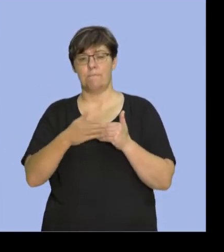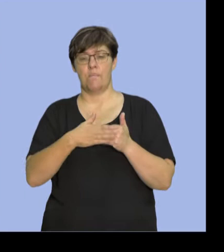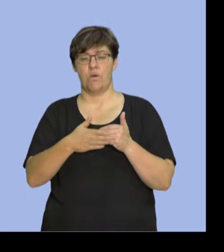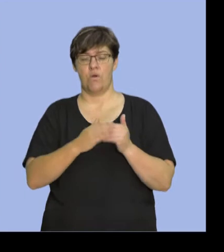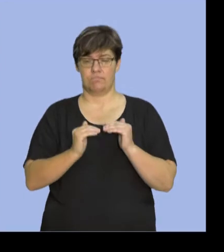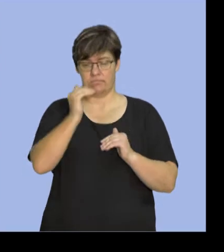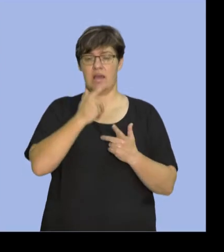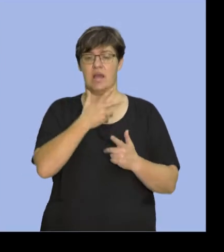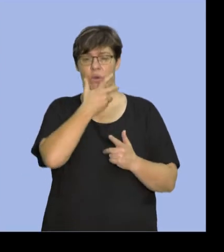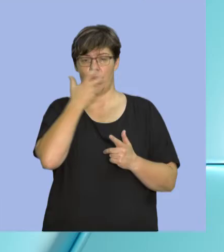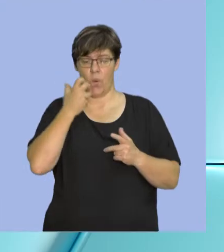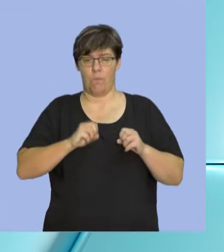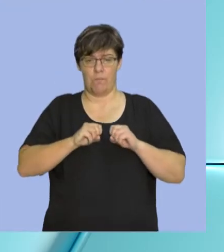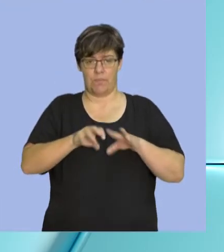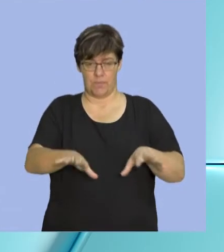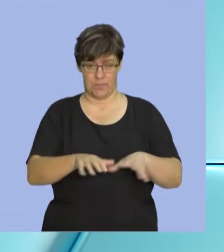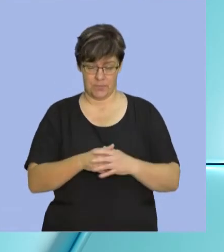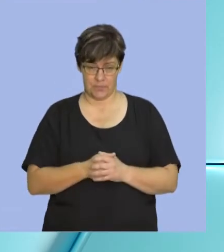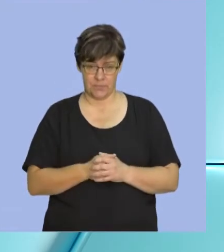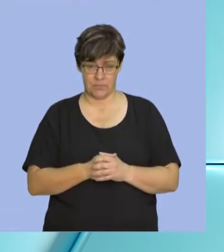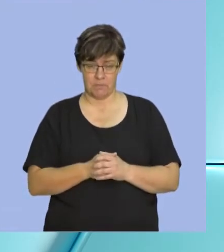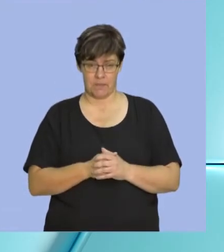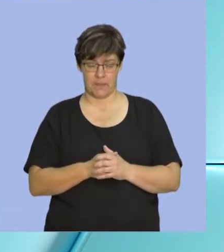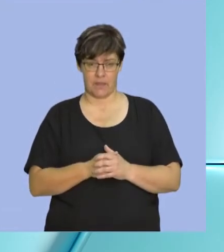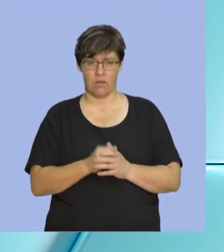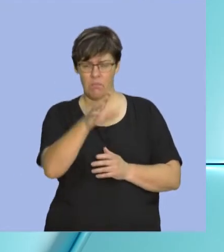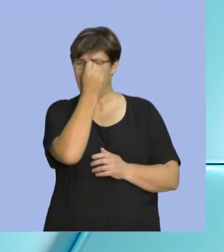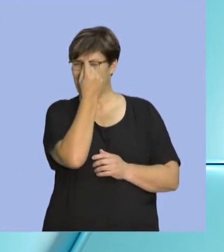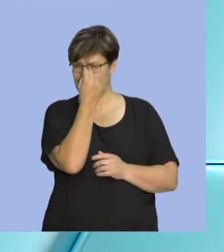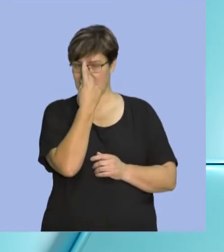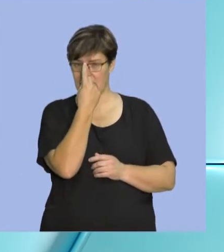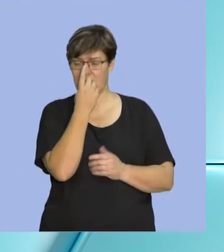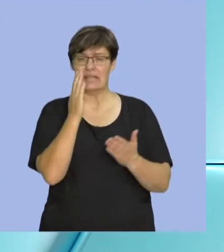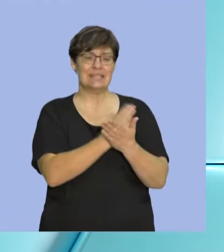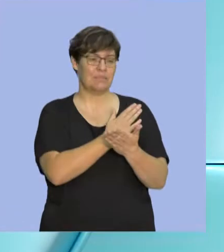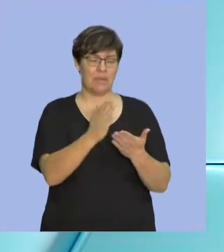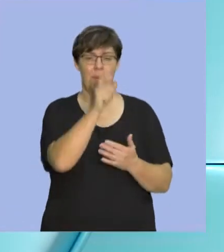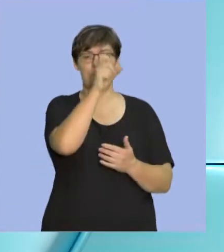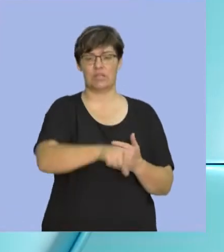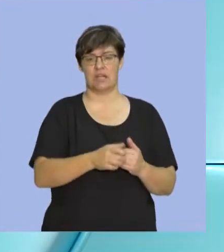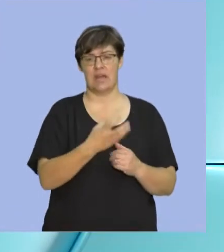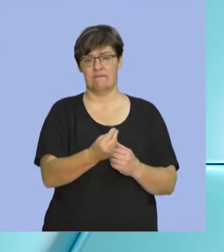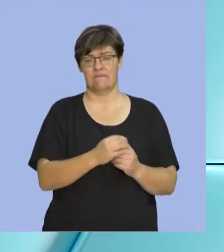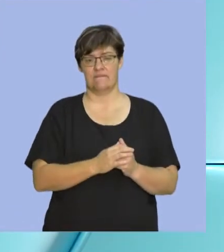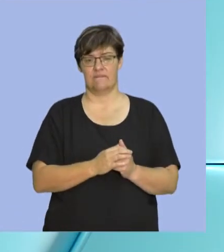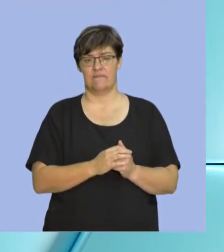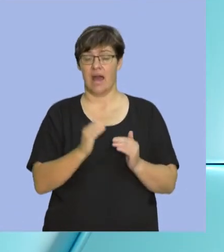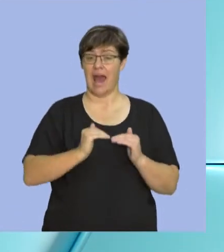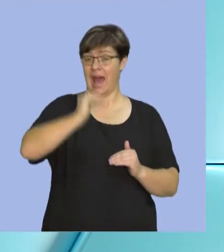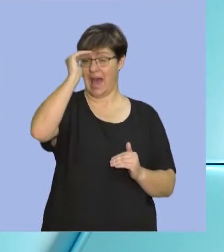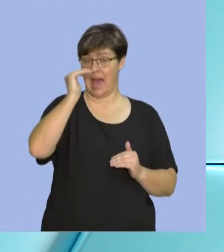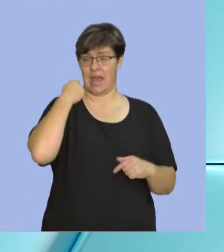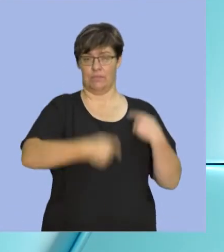released. Now, it's important that we understand that sometimes you find that individuals tend to have a high metabolic rate. So